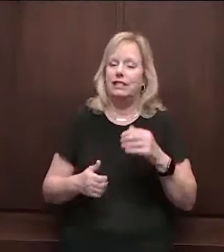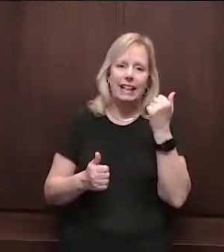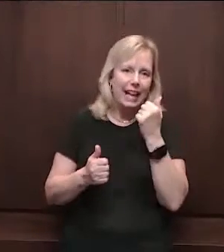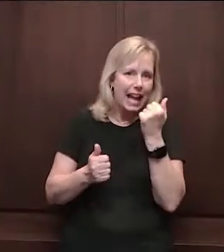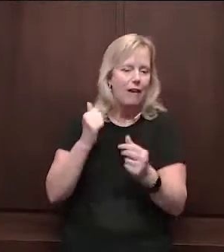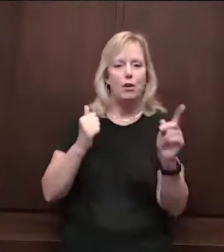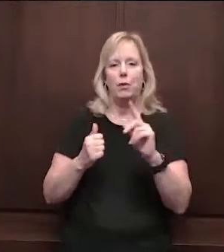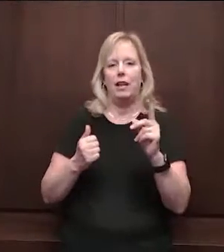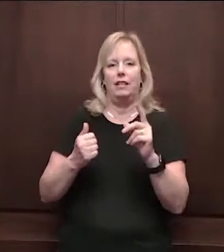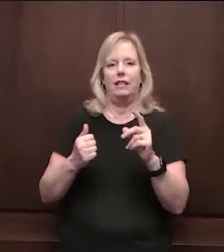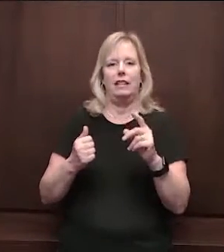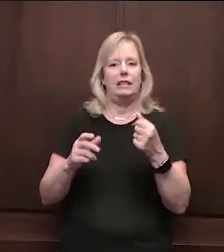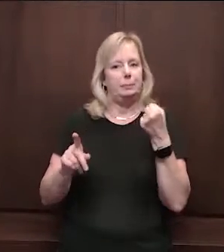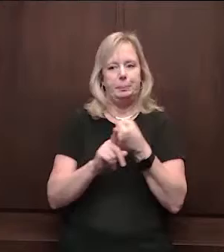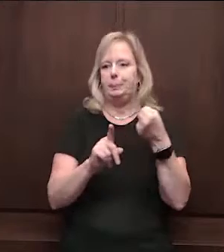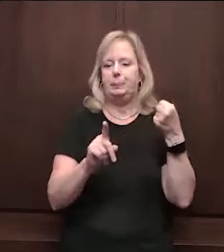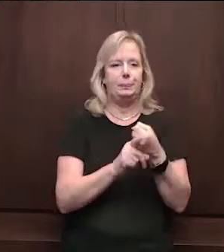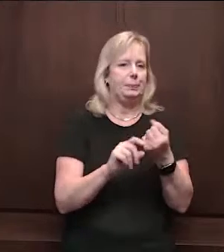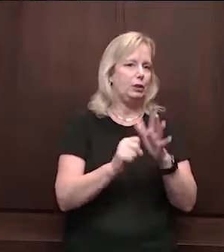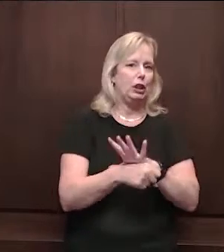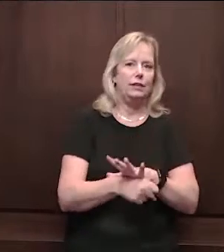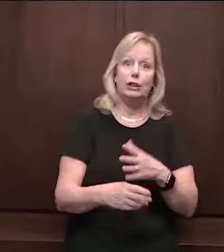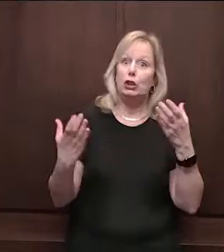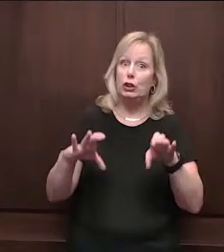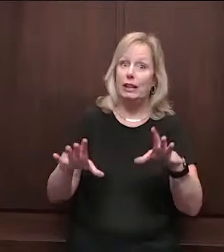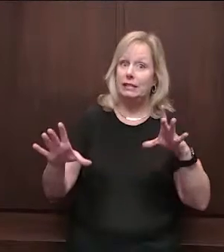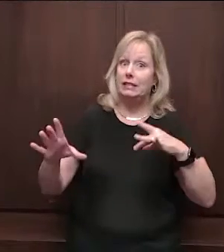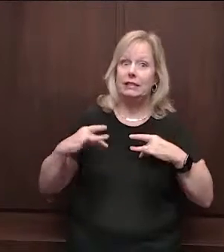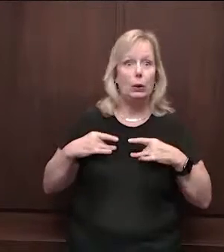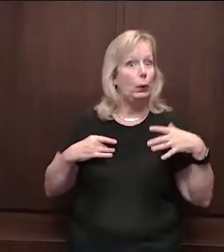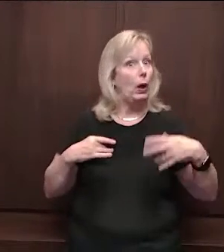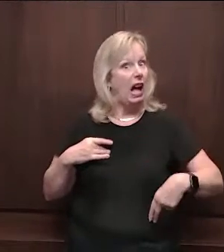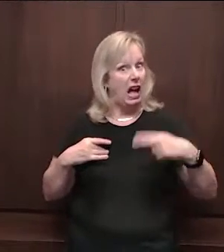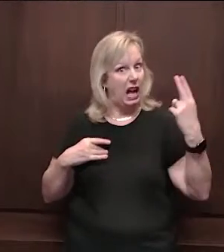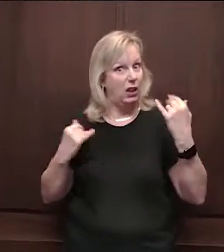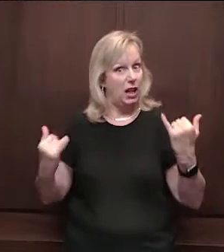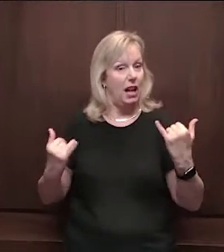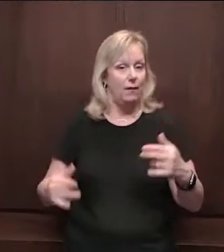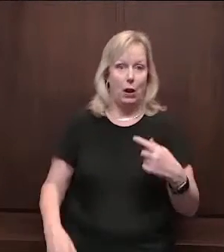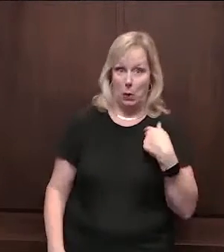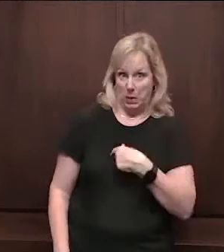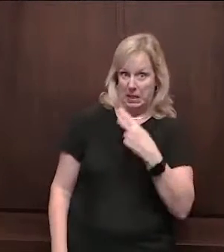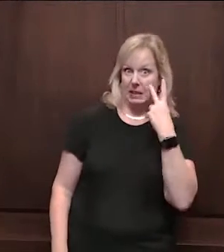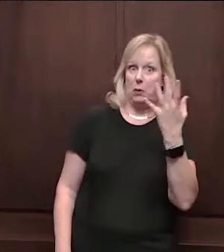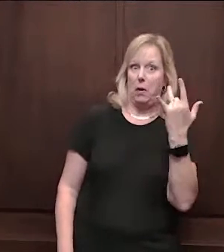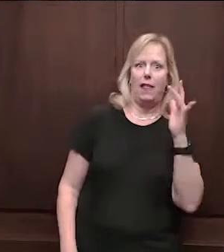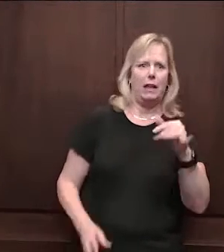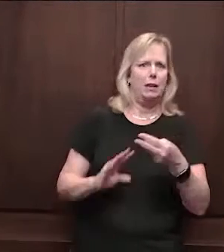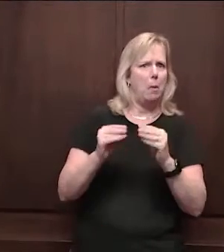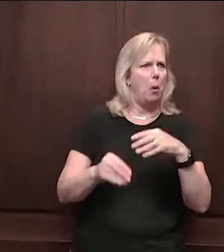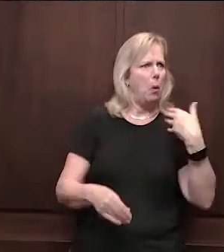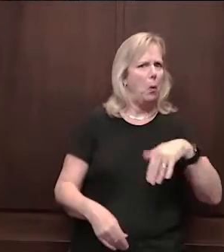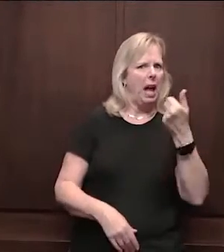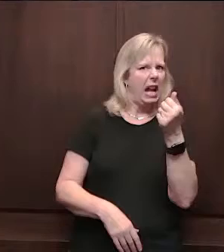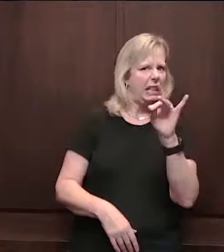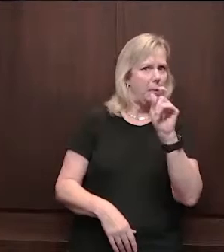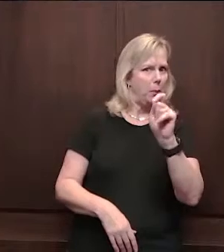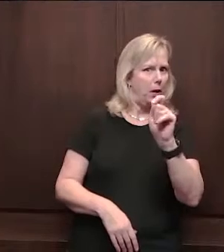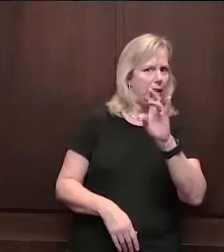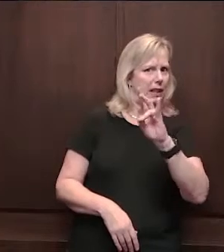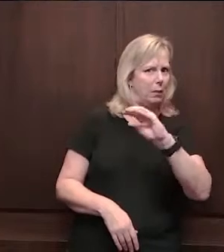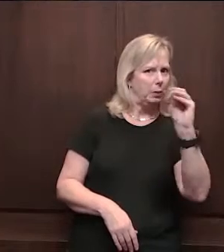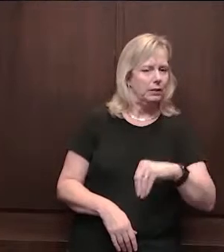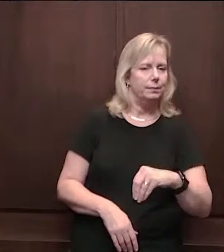is impacted. The chances of having it are significant. We're seeing, because the numbers now are